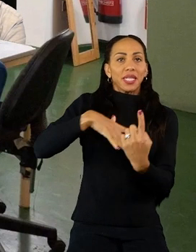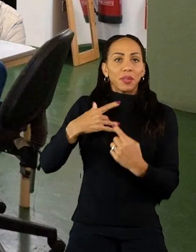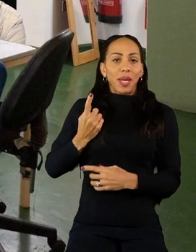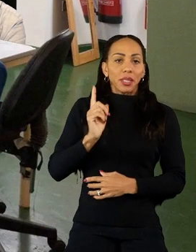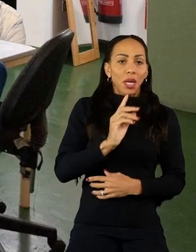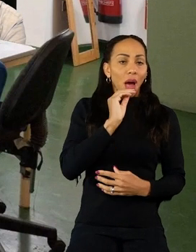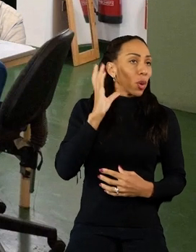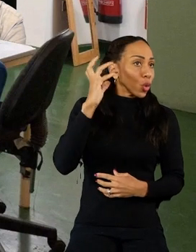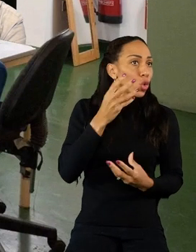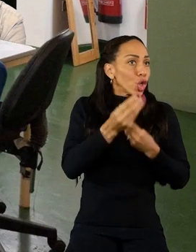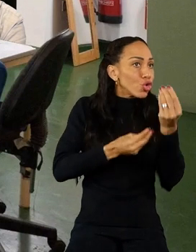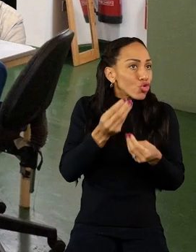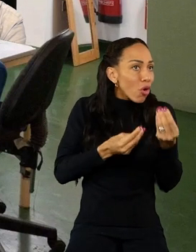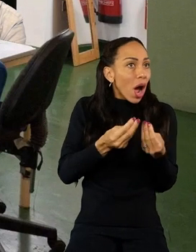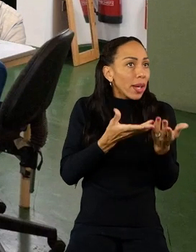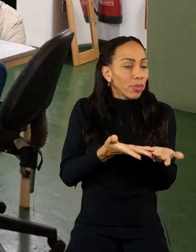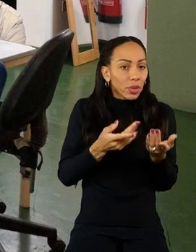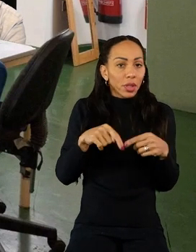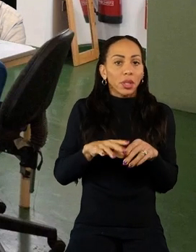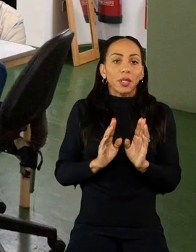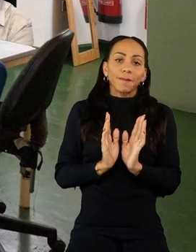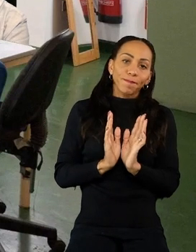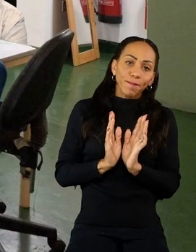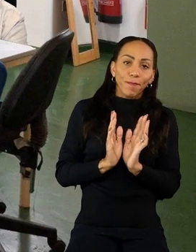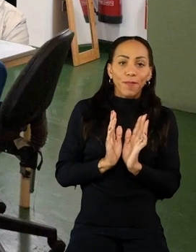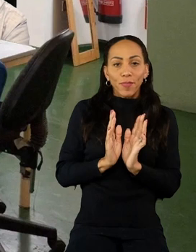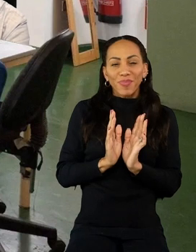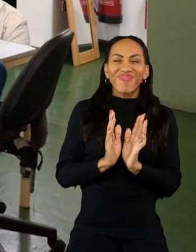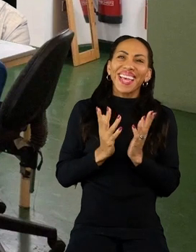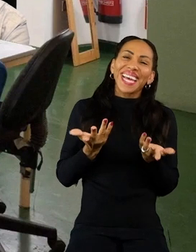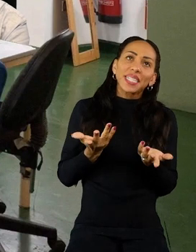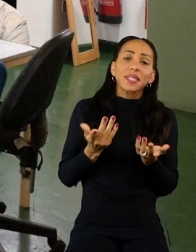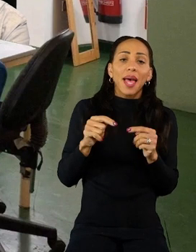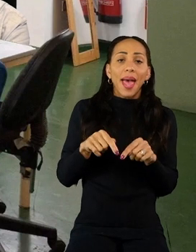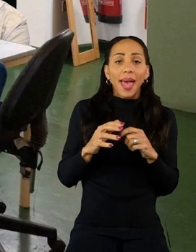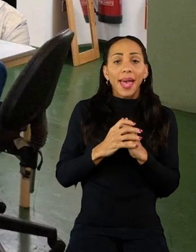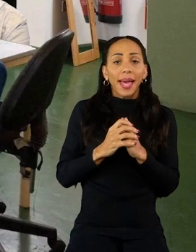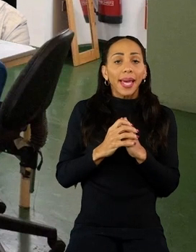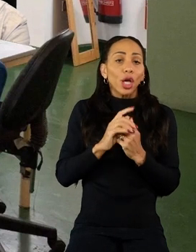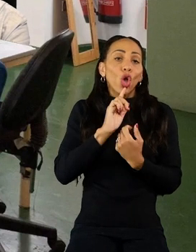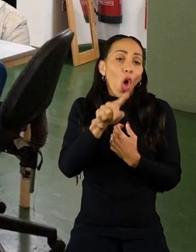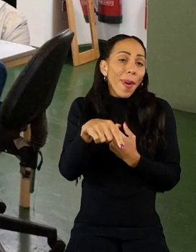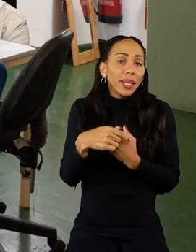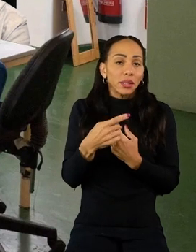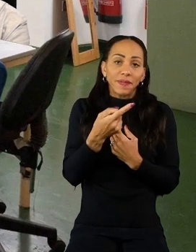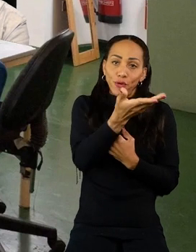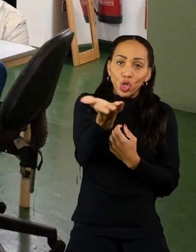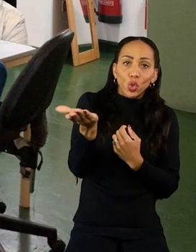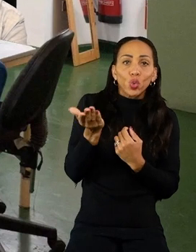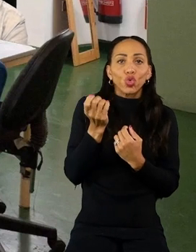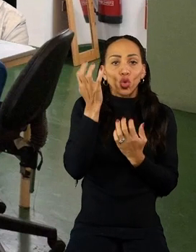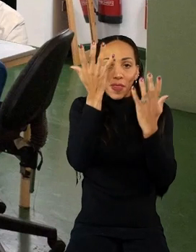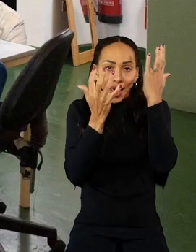like, because they sort of have to position themselves in the space also, right? So audio description might work, but this is just an